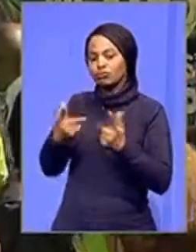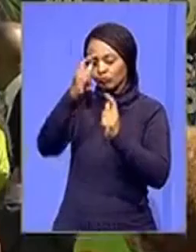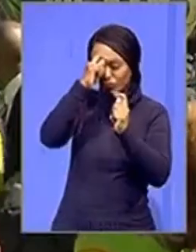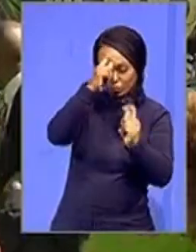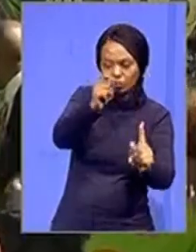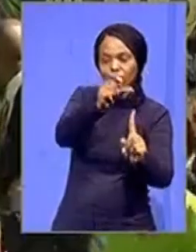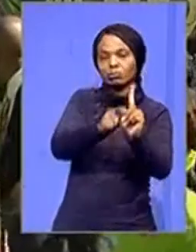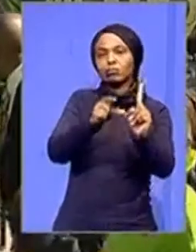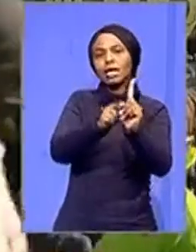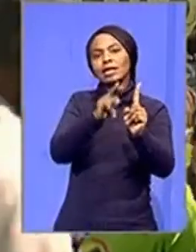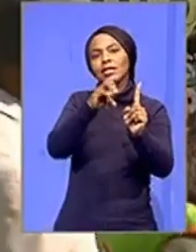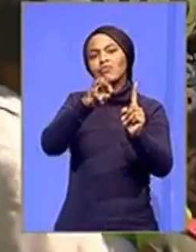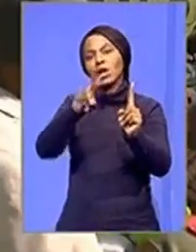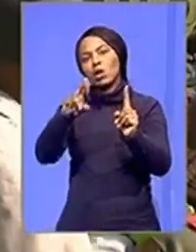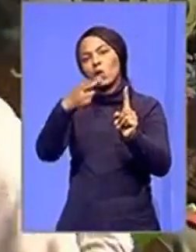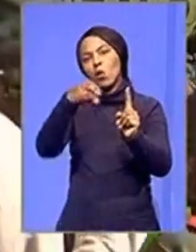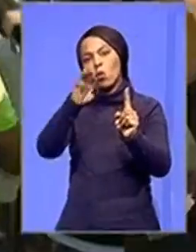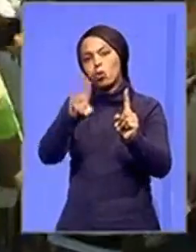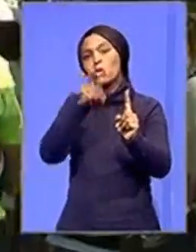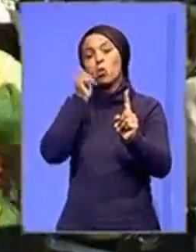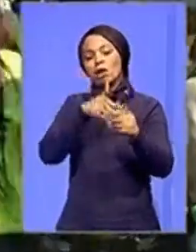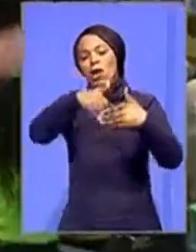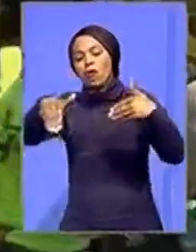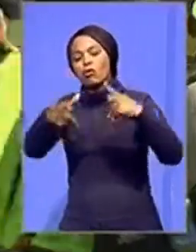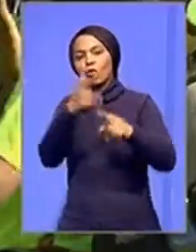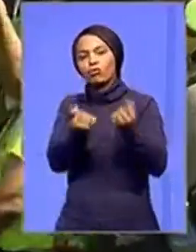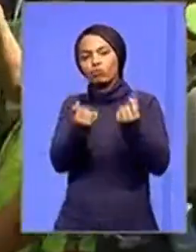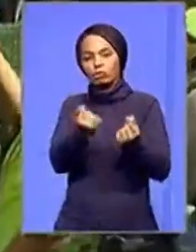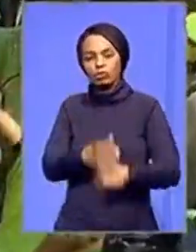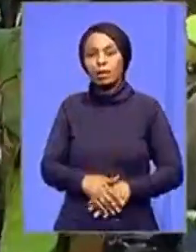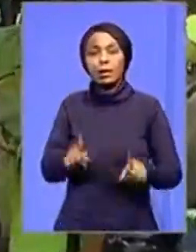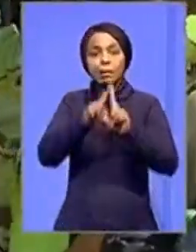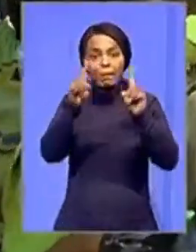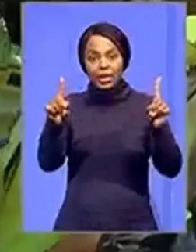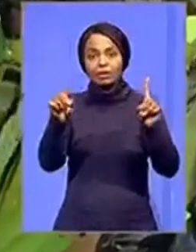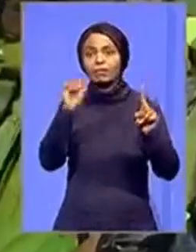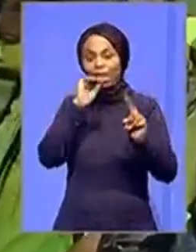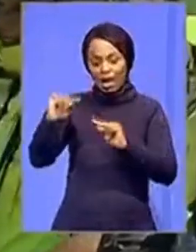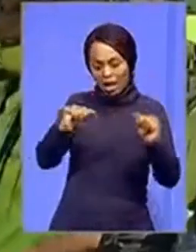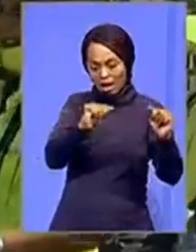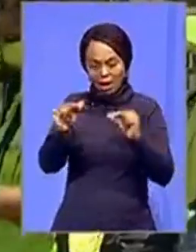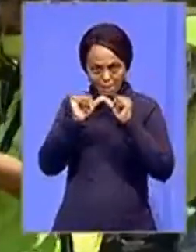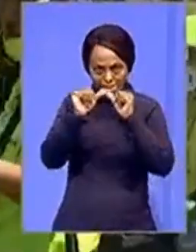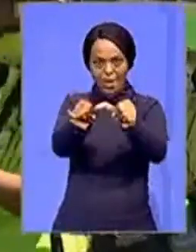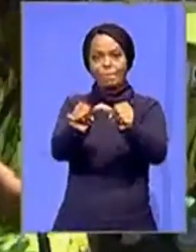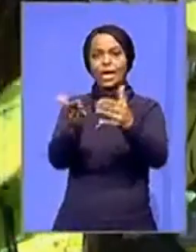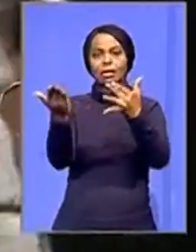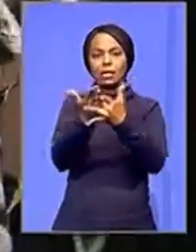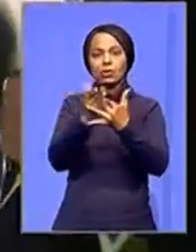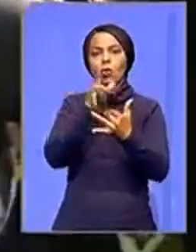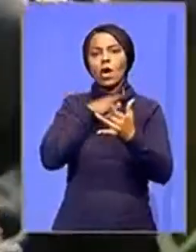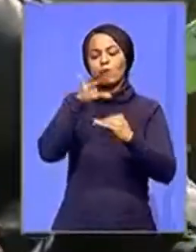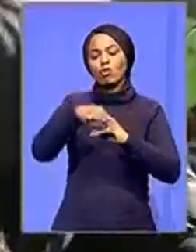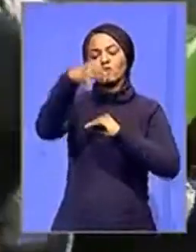go Nemiroud nakong ya ge a etšwa kgorotsheko. Efela a se mafelelo a ntwa ya semolao ka ge molato wo o šutišeditše go ya go